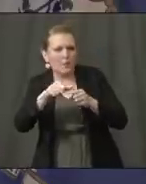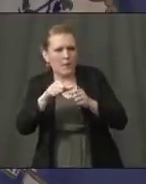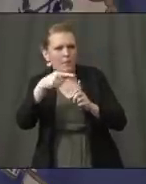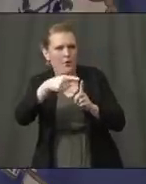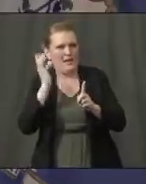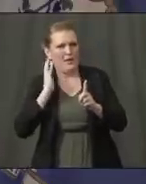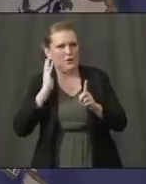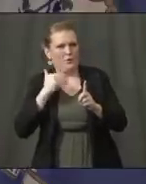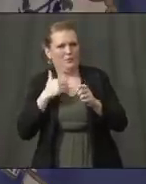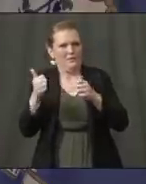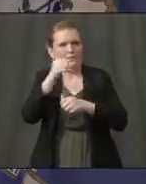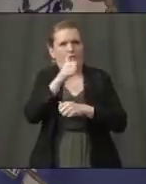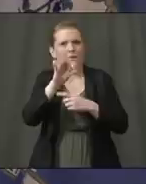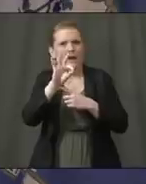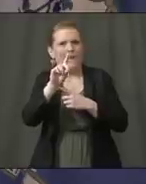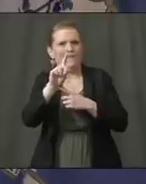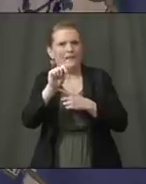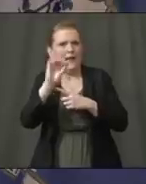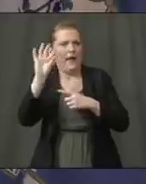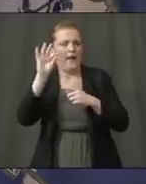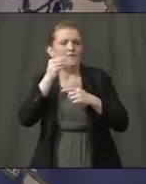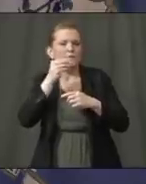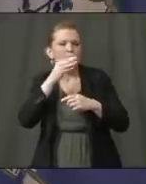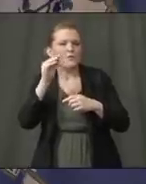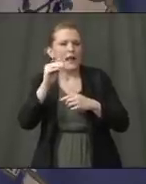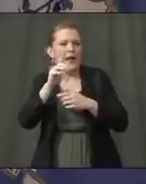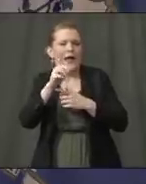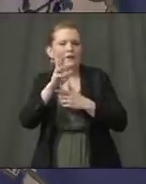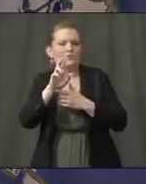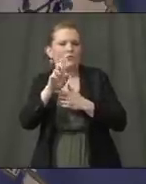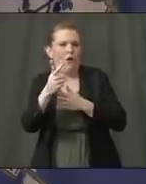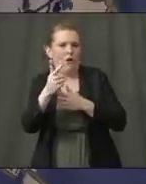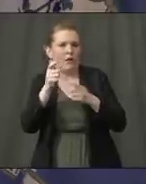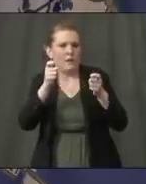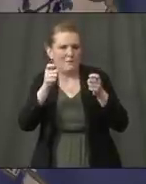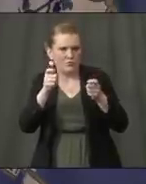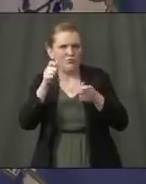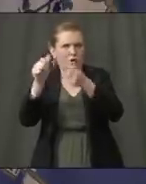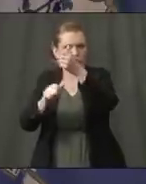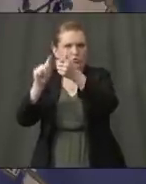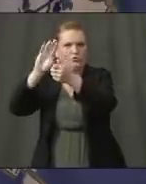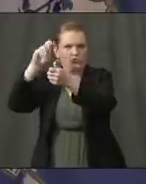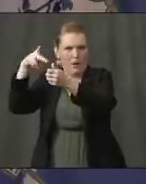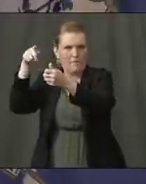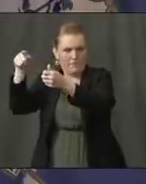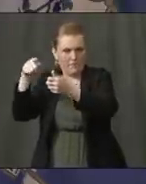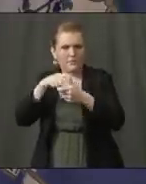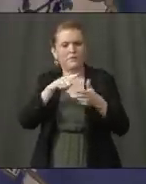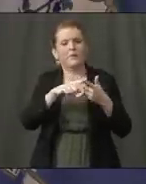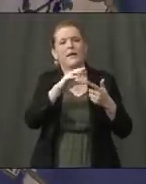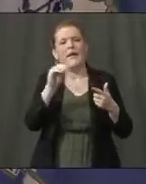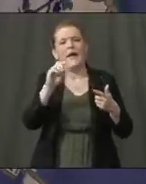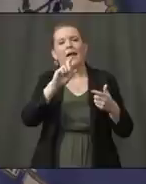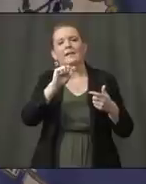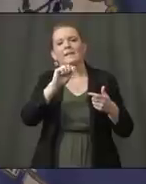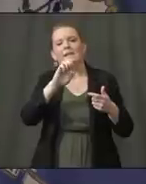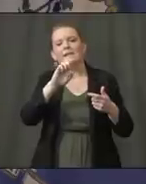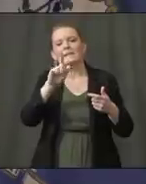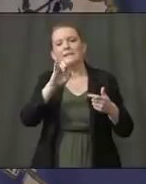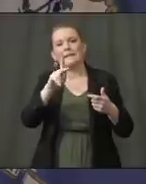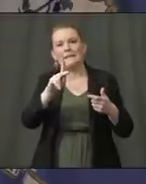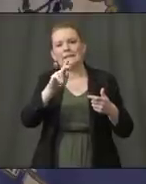of the FDA, Food and Drug Administration, in the Trump administration. And also Zeke Emanuel, who maybe you know